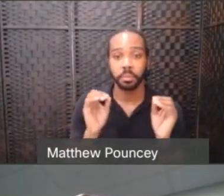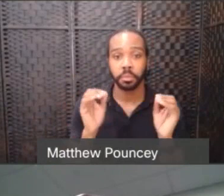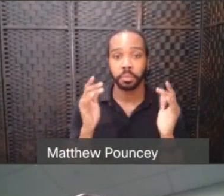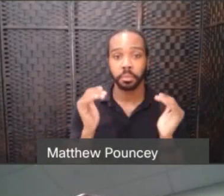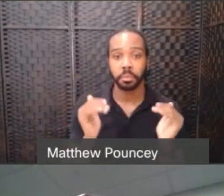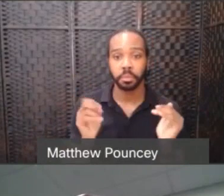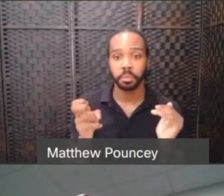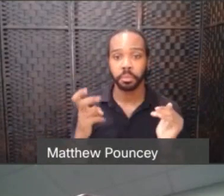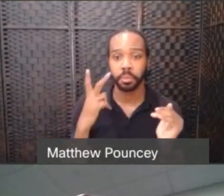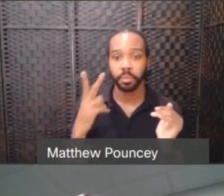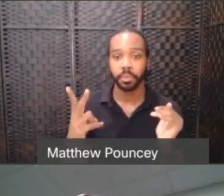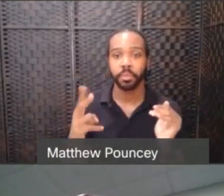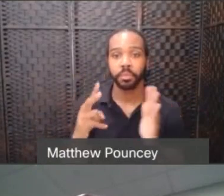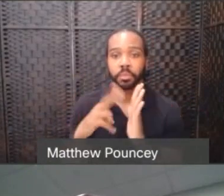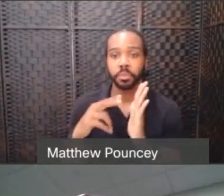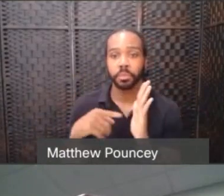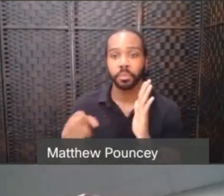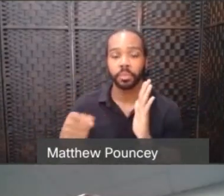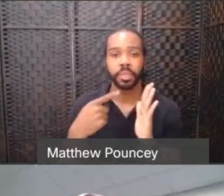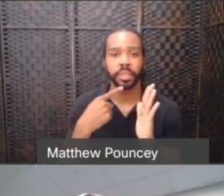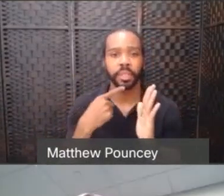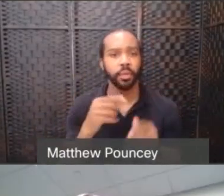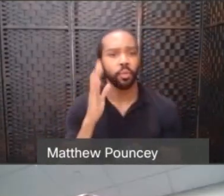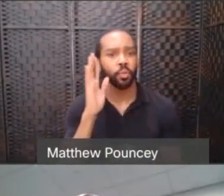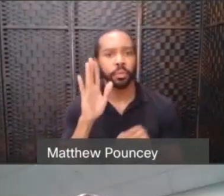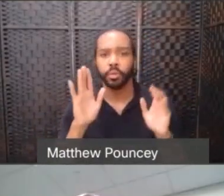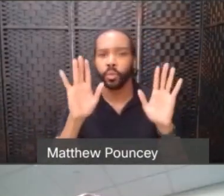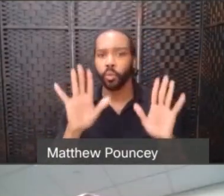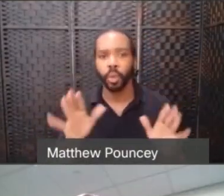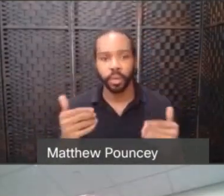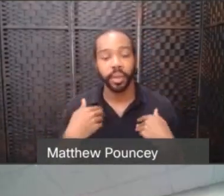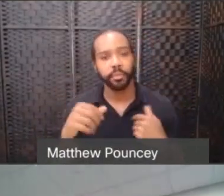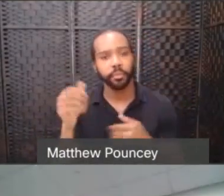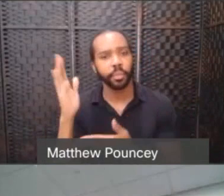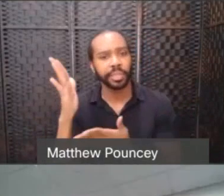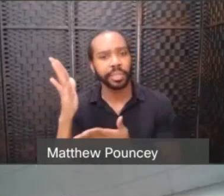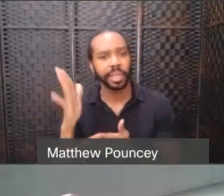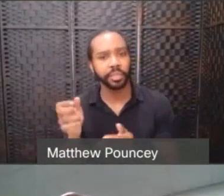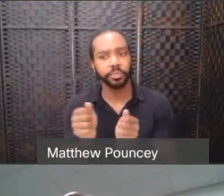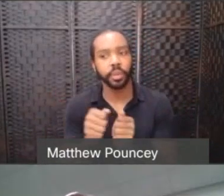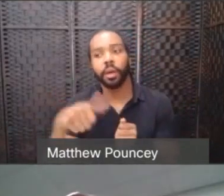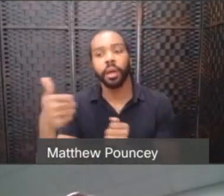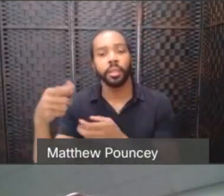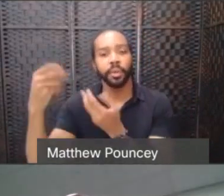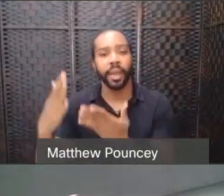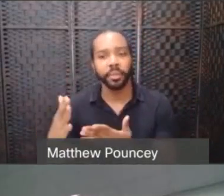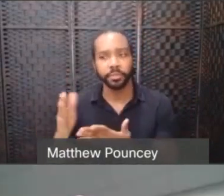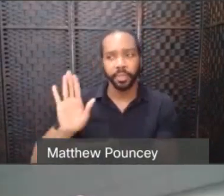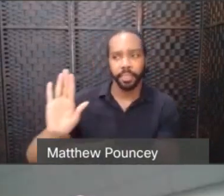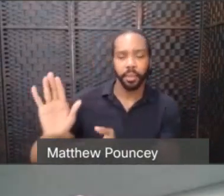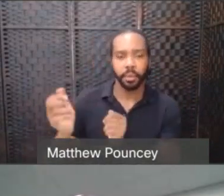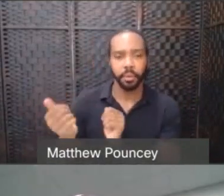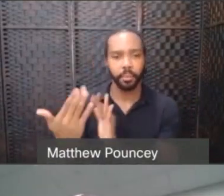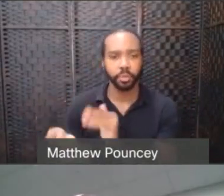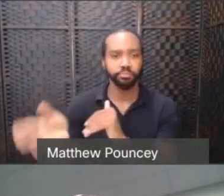would be great to get similar presentations from other providers about their efforts. And